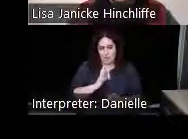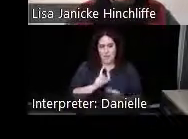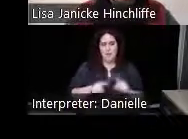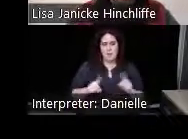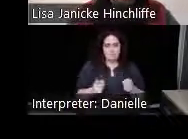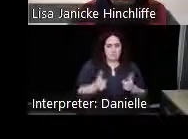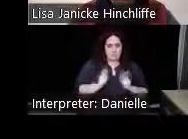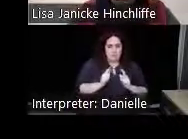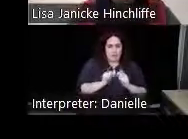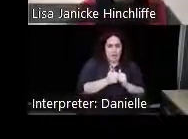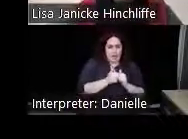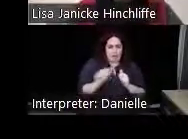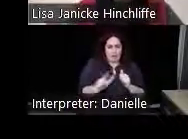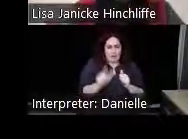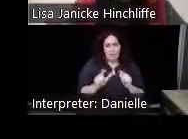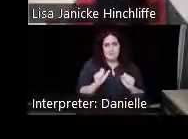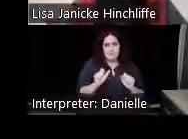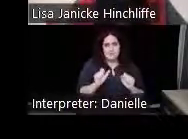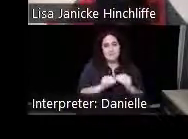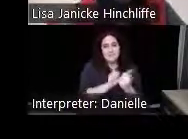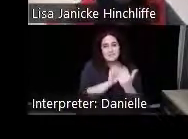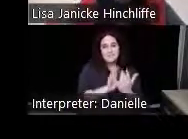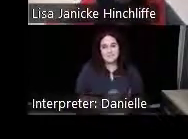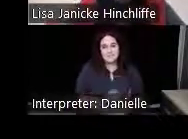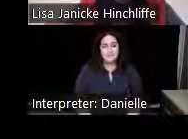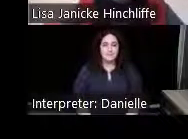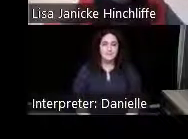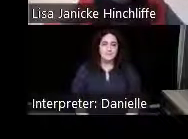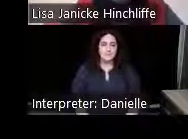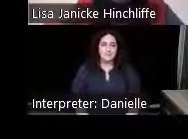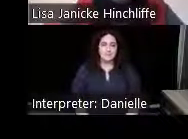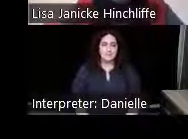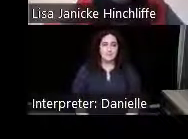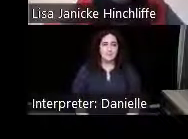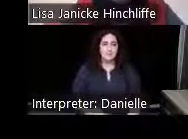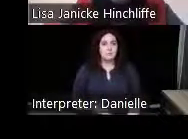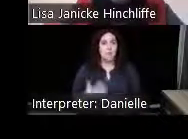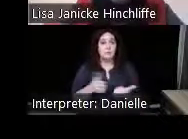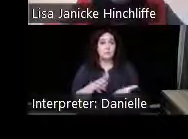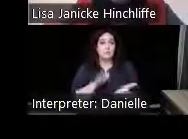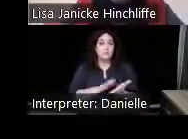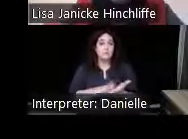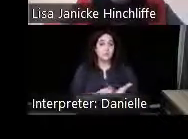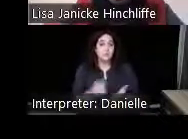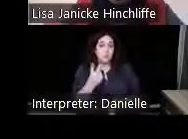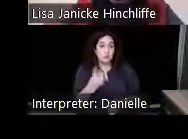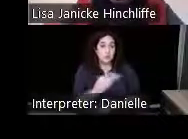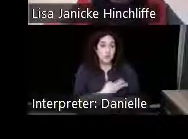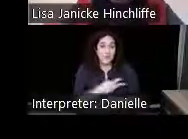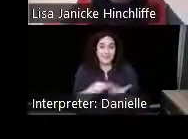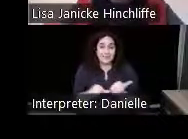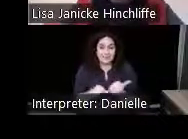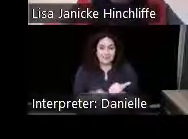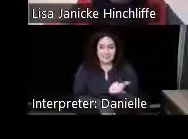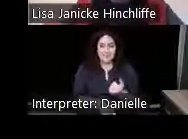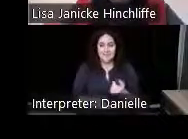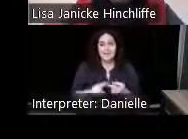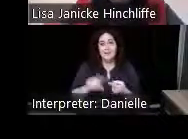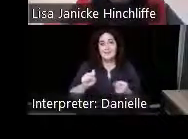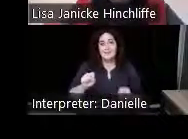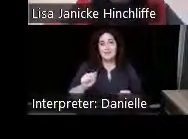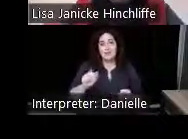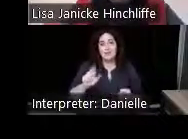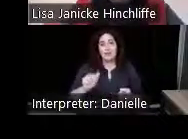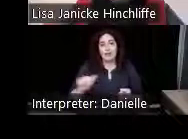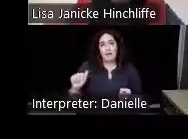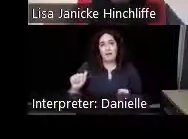remedy this? I want to give credit here to 2 graduate assistants, Sarah Ali and Mimosa Shaw, who worked with me on